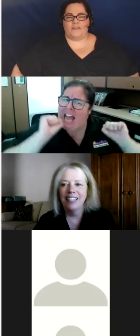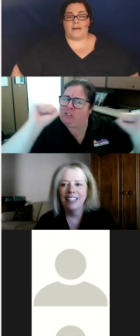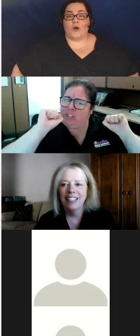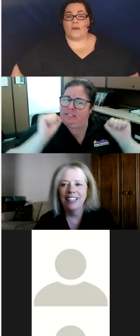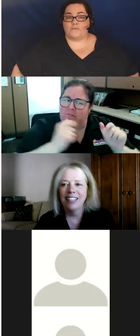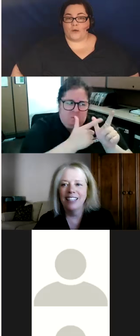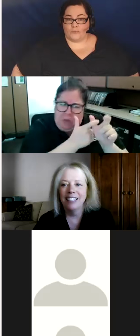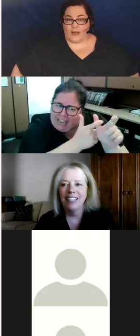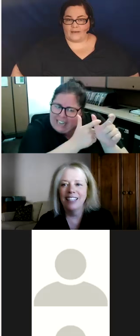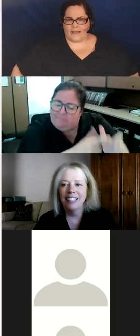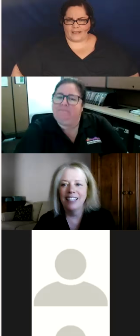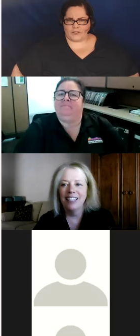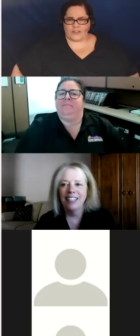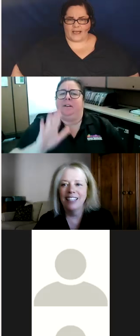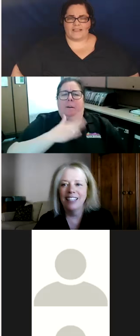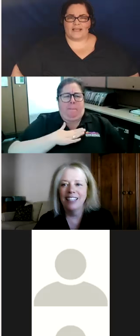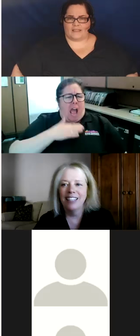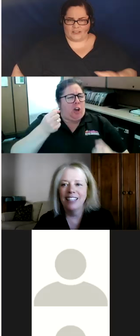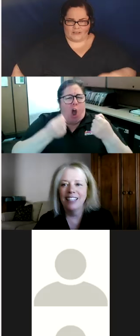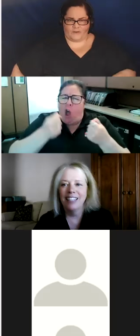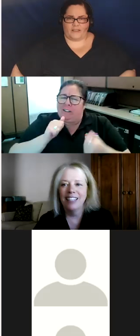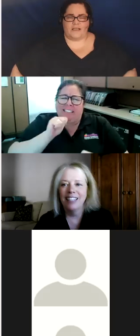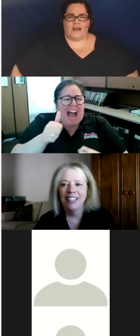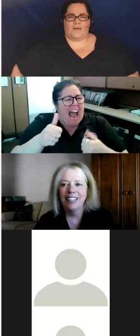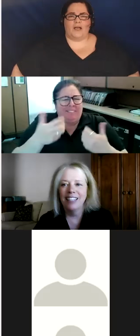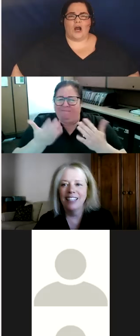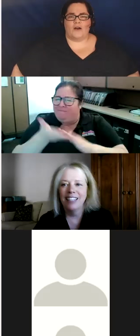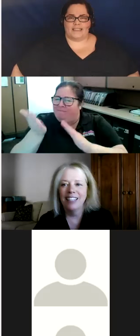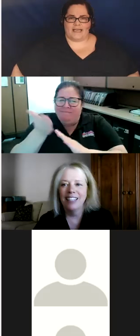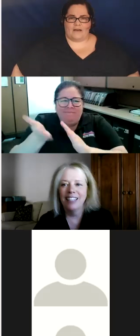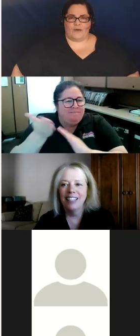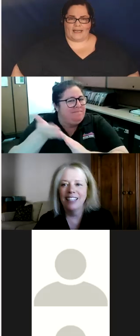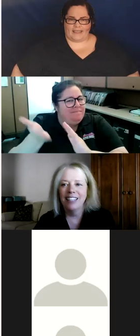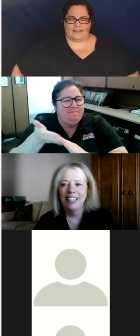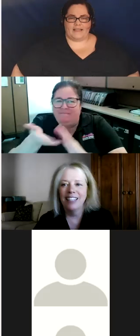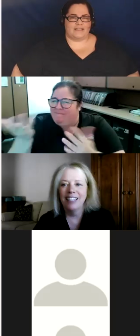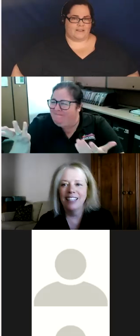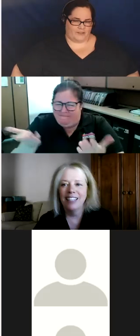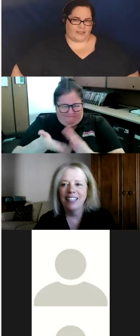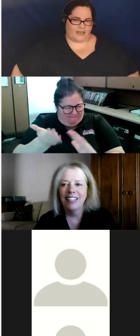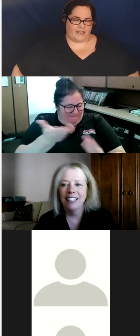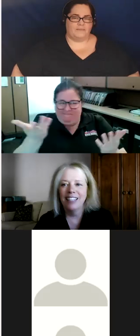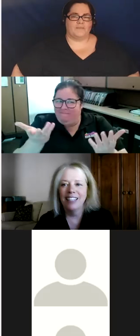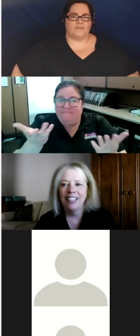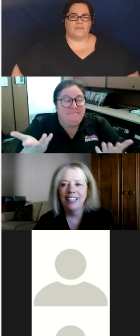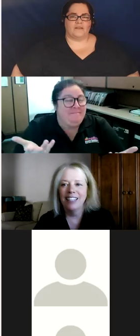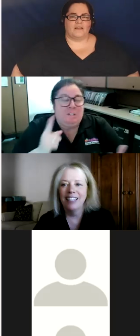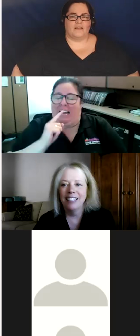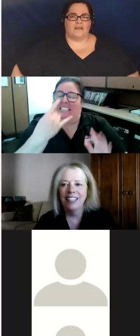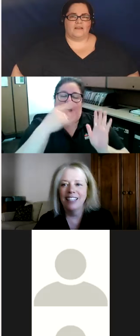if you say, I'm going for a run, the exercise, that looks different. My car is not running, that's a different sign.